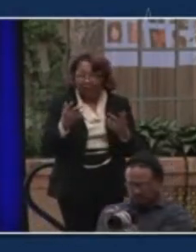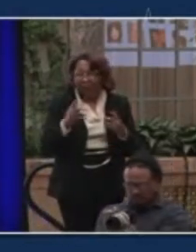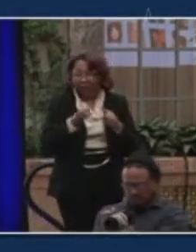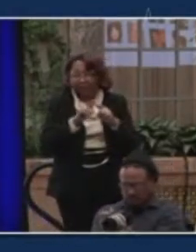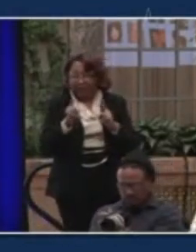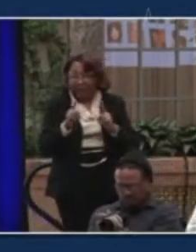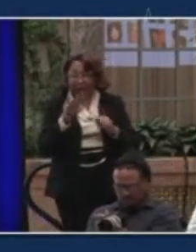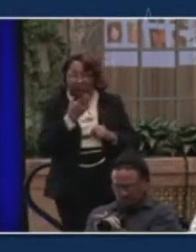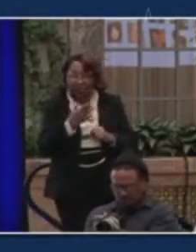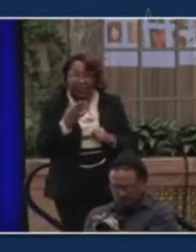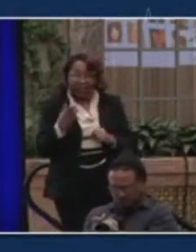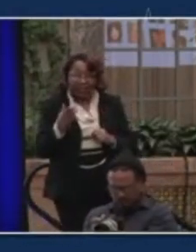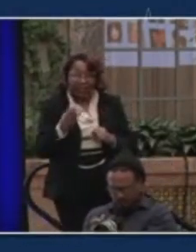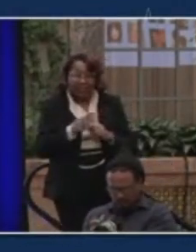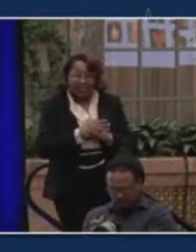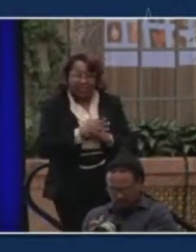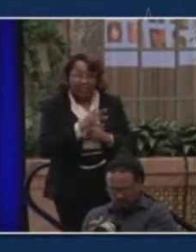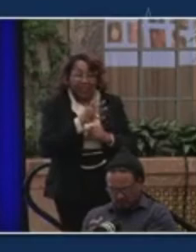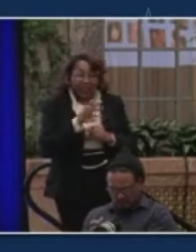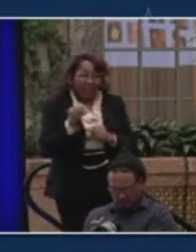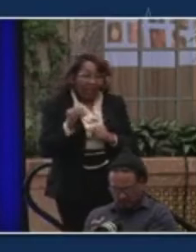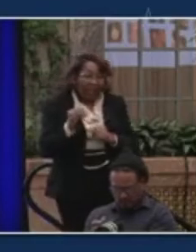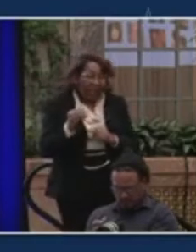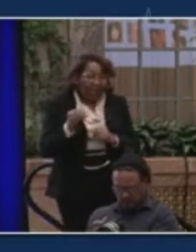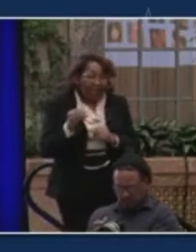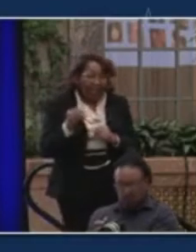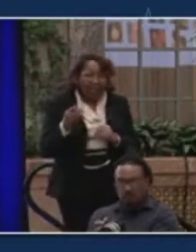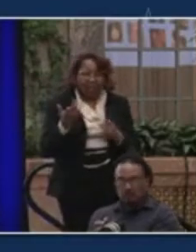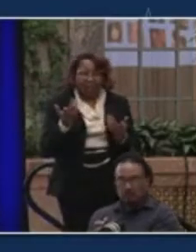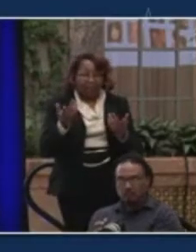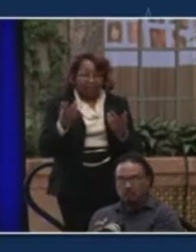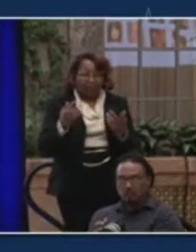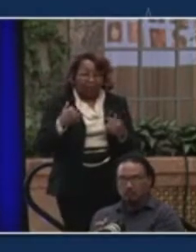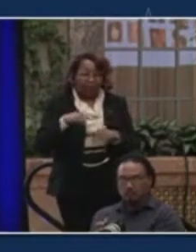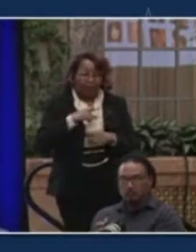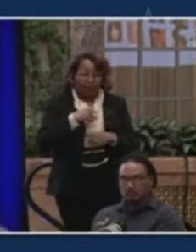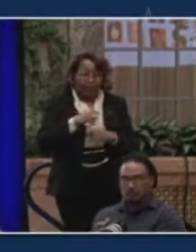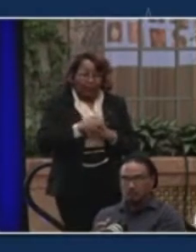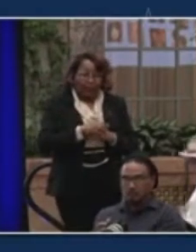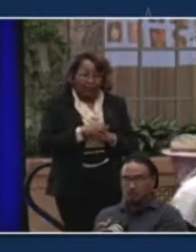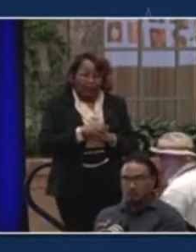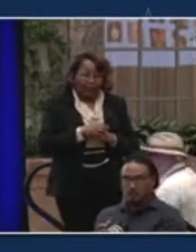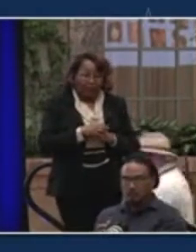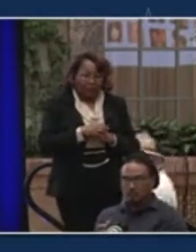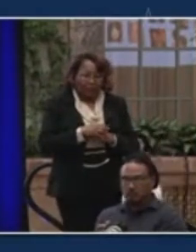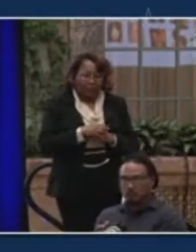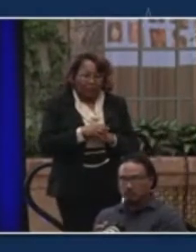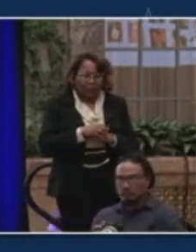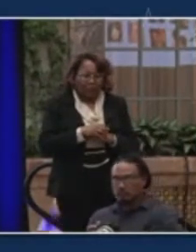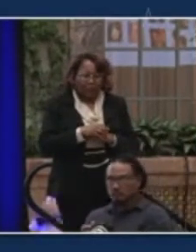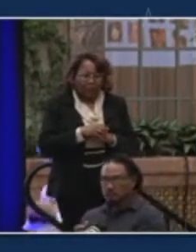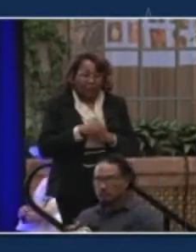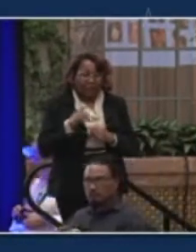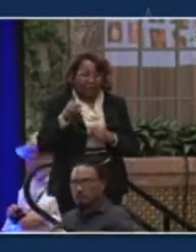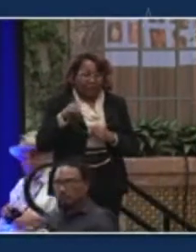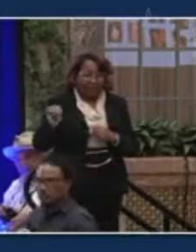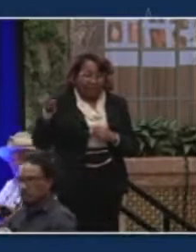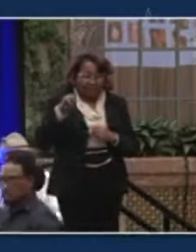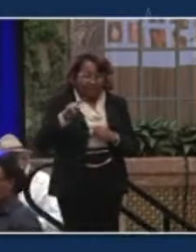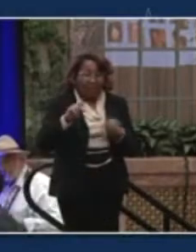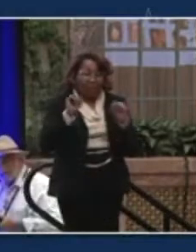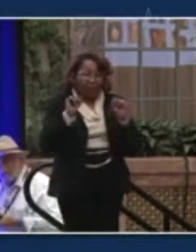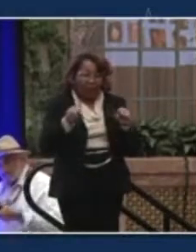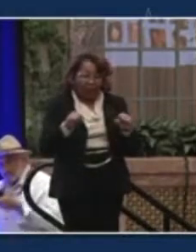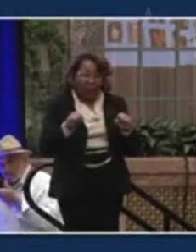they got all day in those checks. So you got a barrel full of change, nickels, dimes, and quarters. So they were able to take